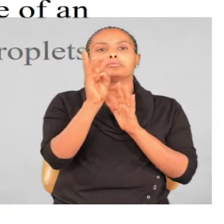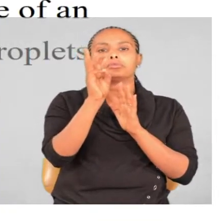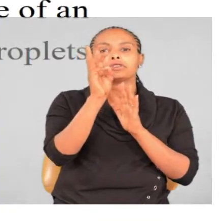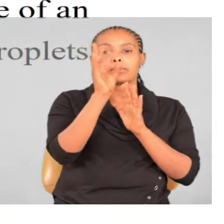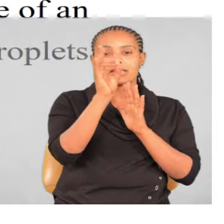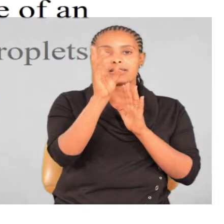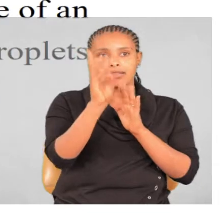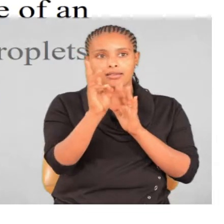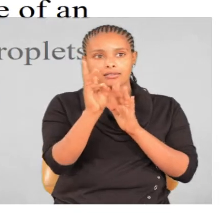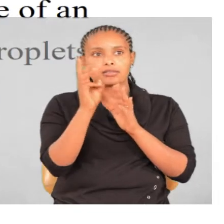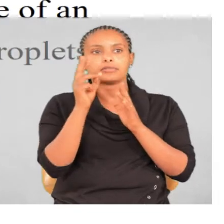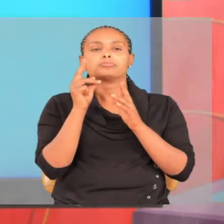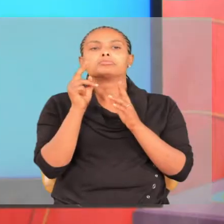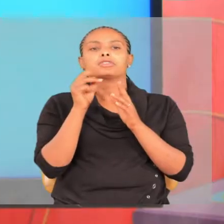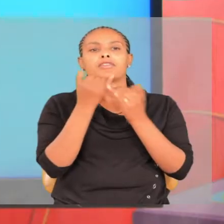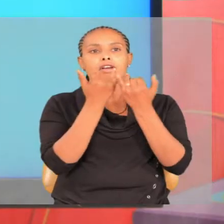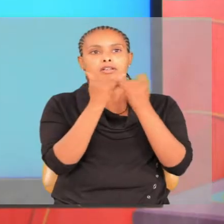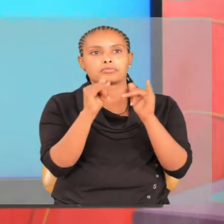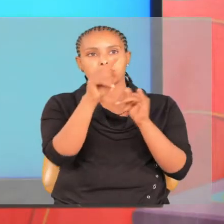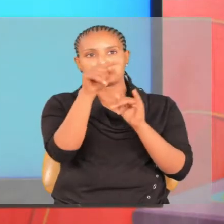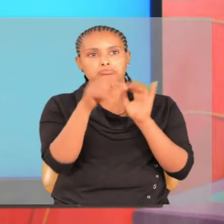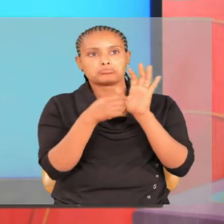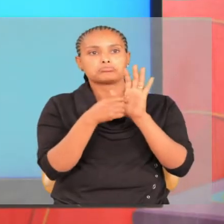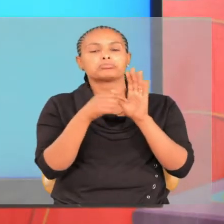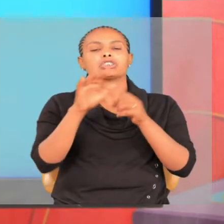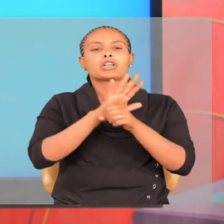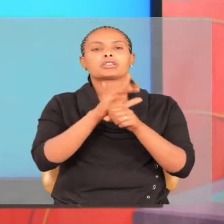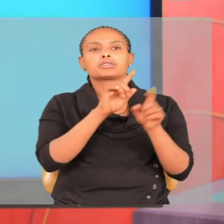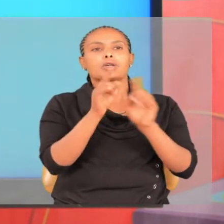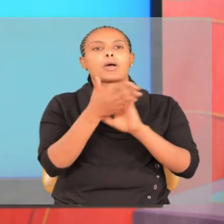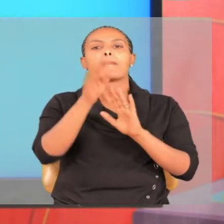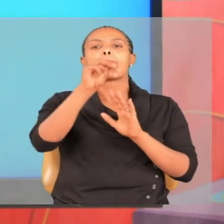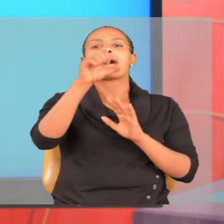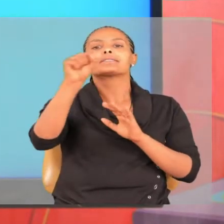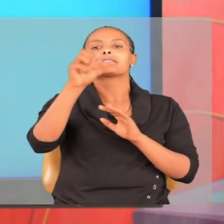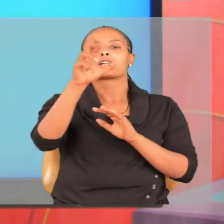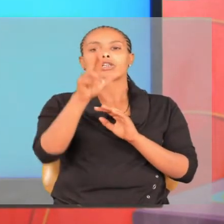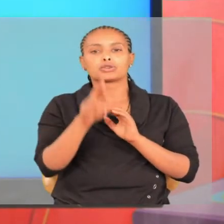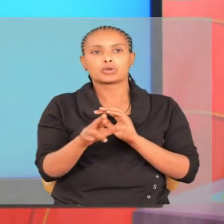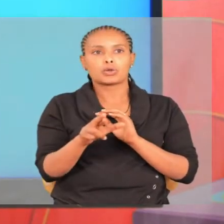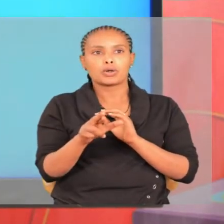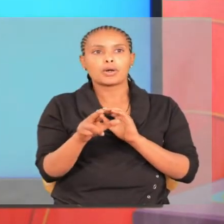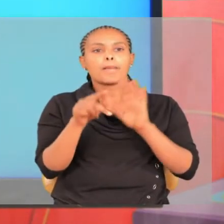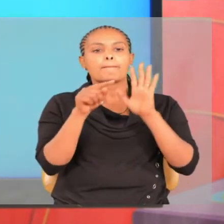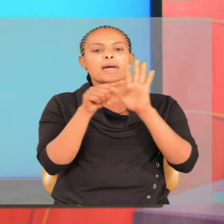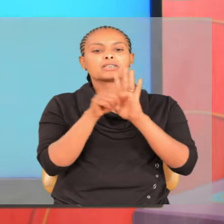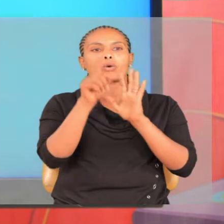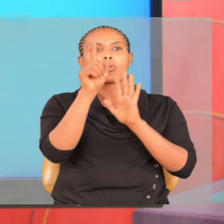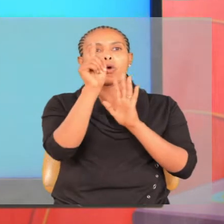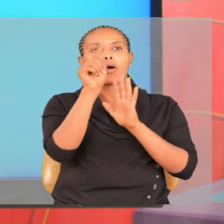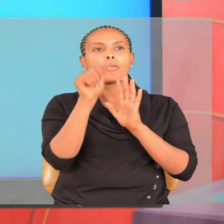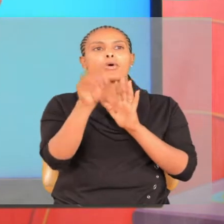coulomb, divided by its charge to mass ratio, which is minus